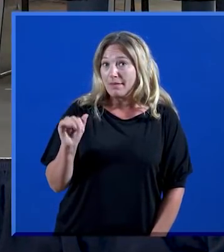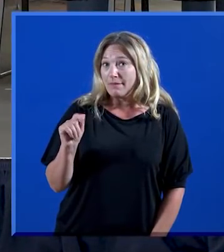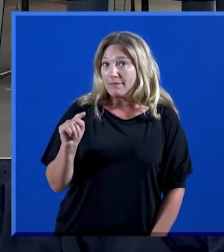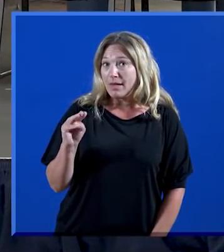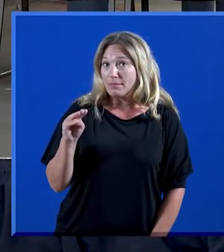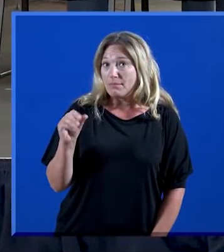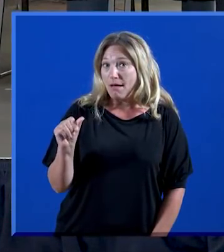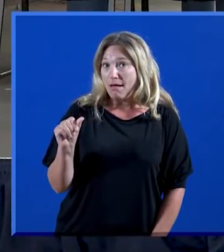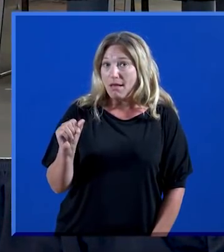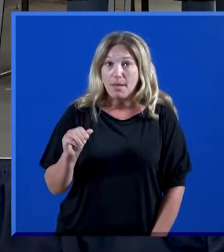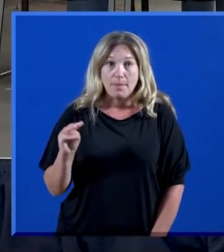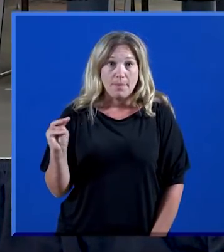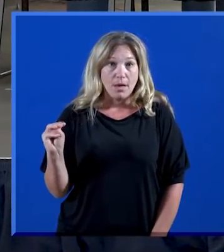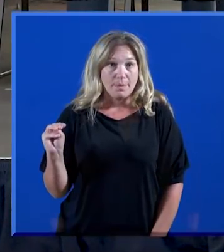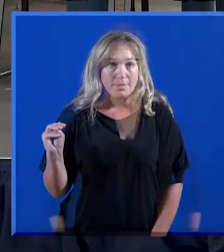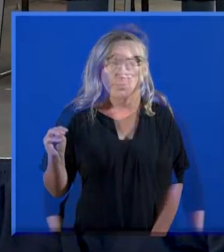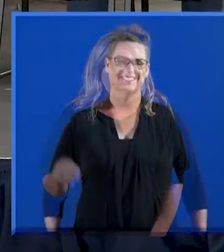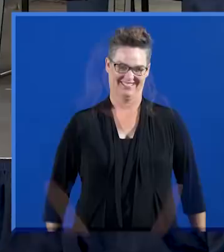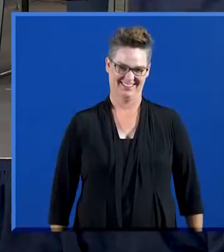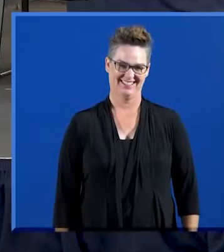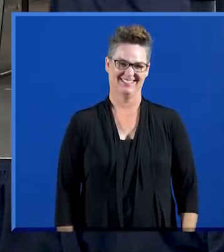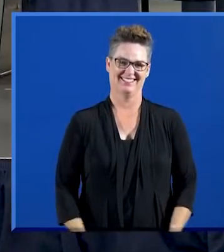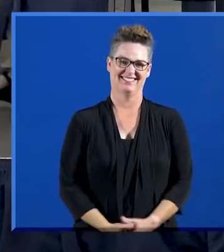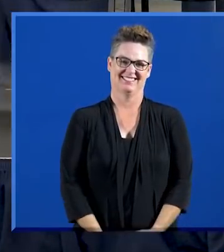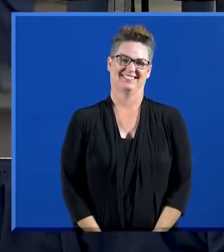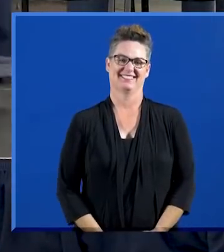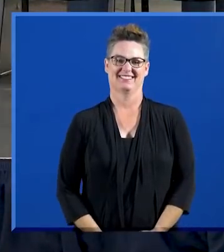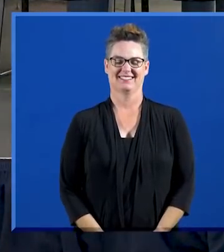Fatma Muhammad.